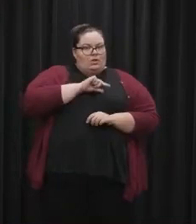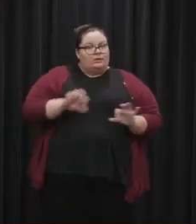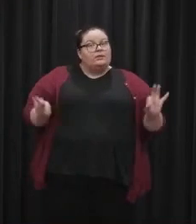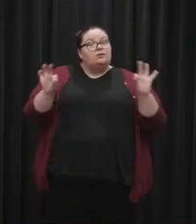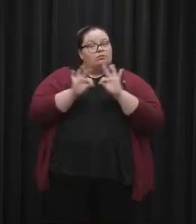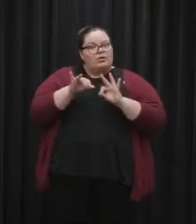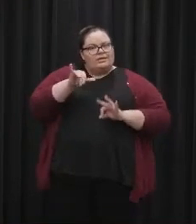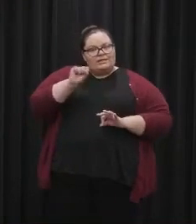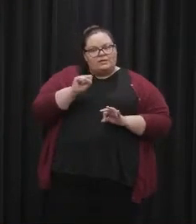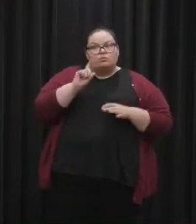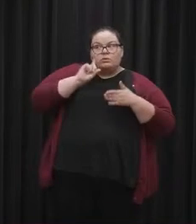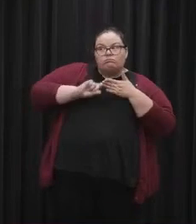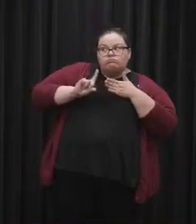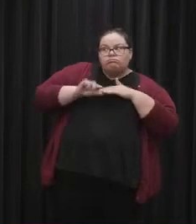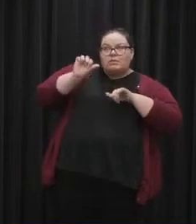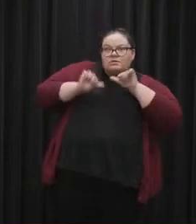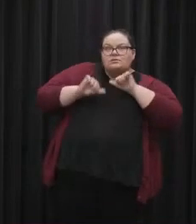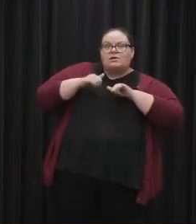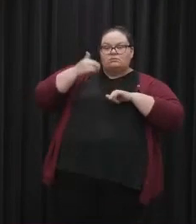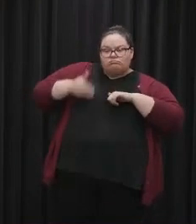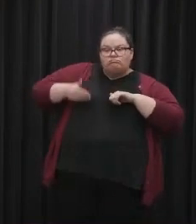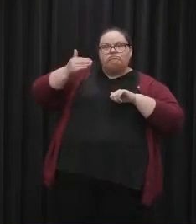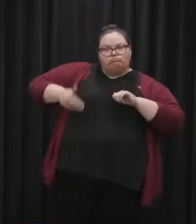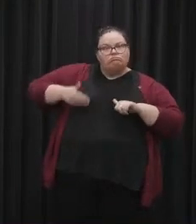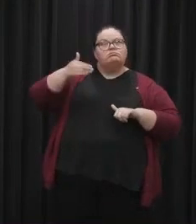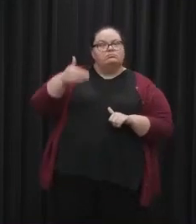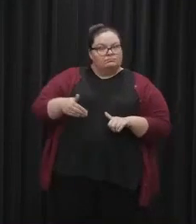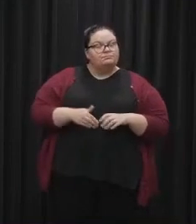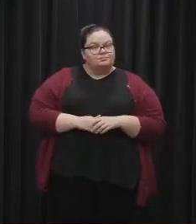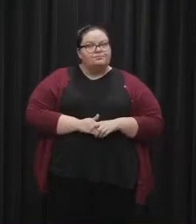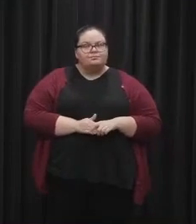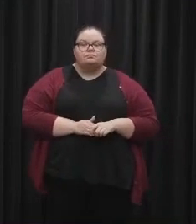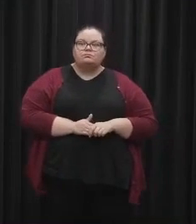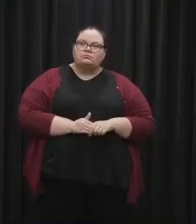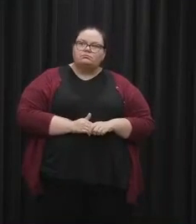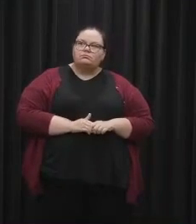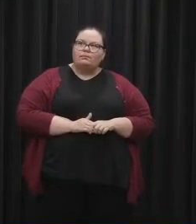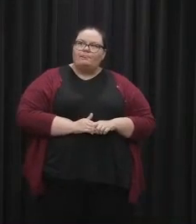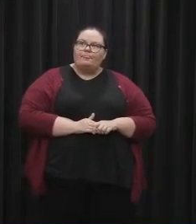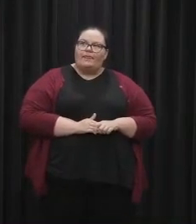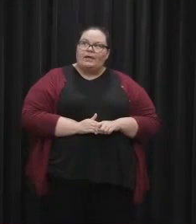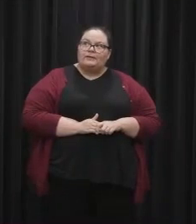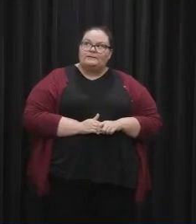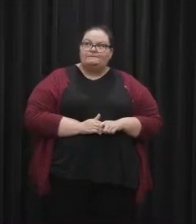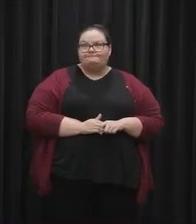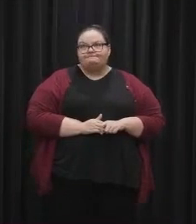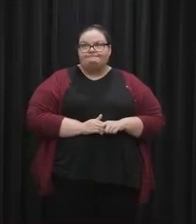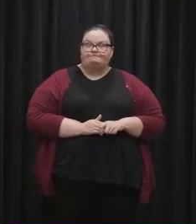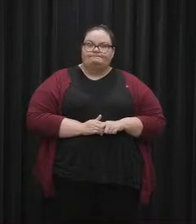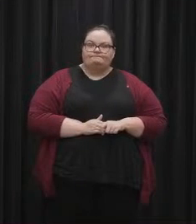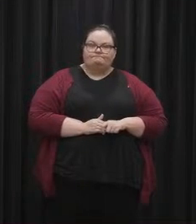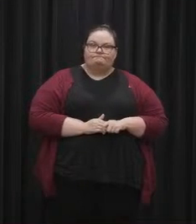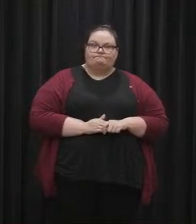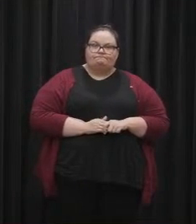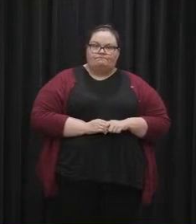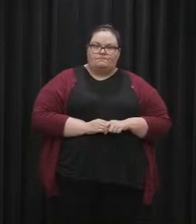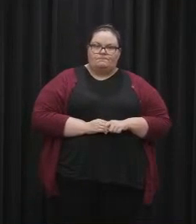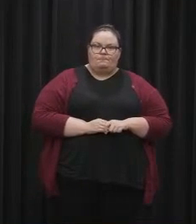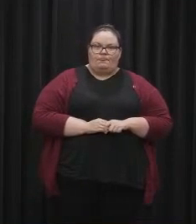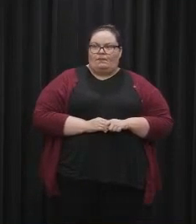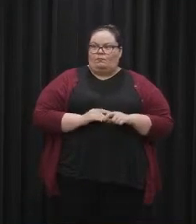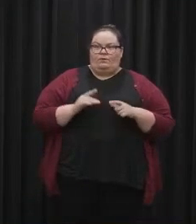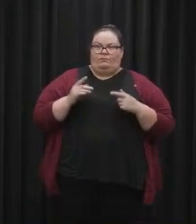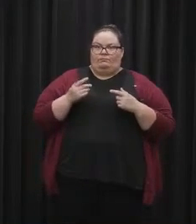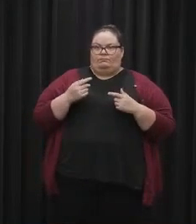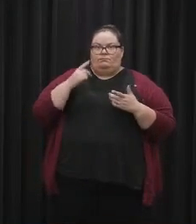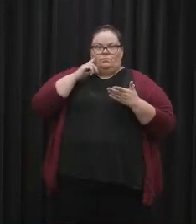important, and we have regular assessments for air quality in our schools, and it is something that has been on our radar